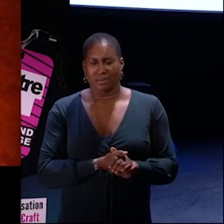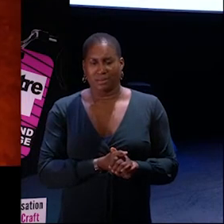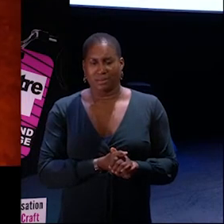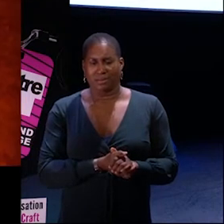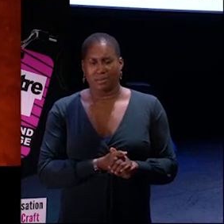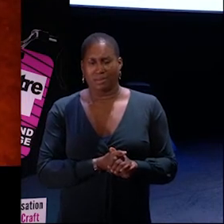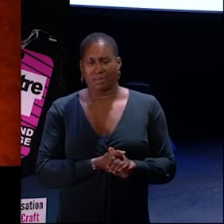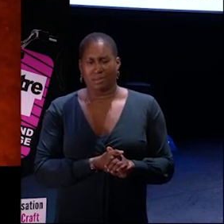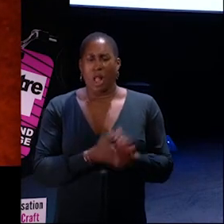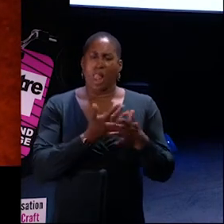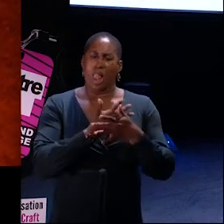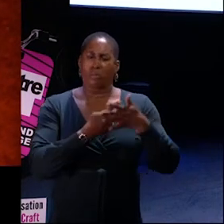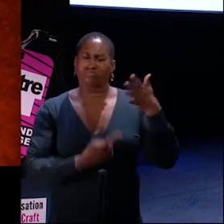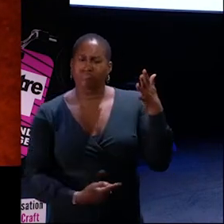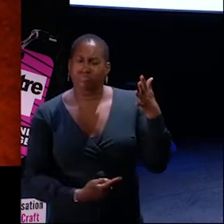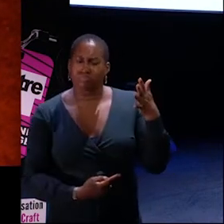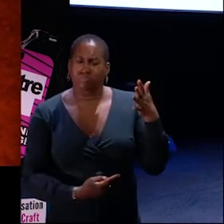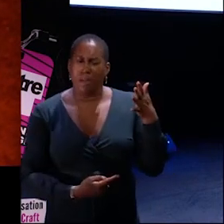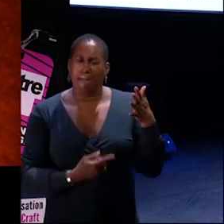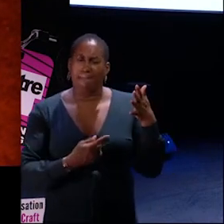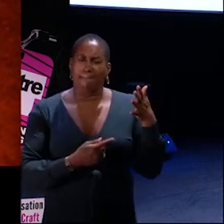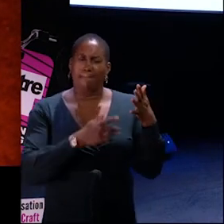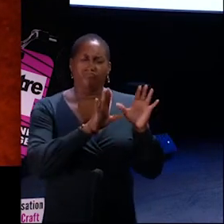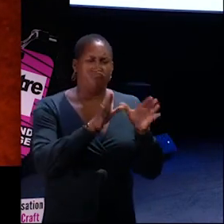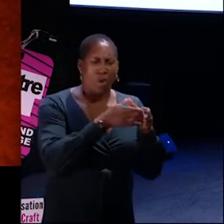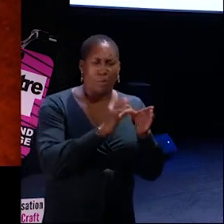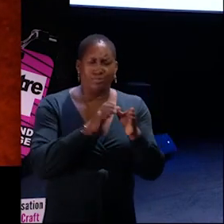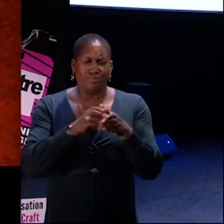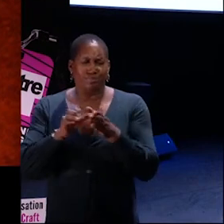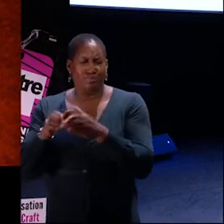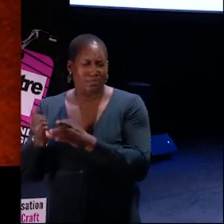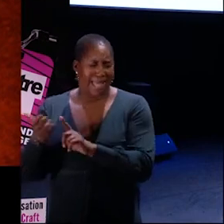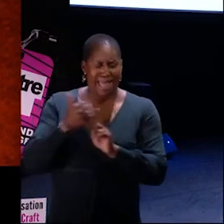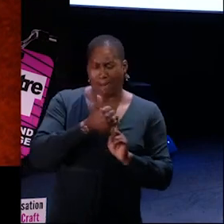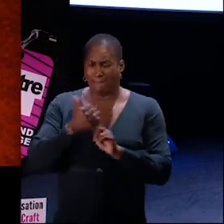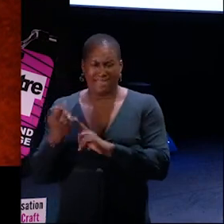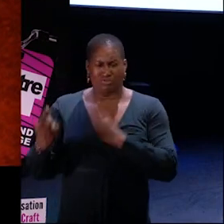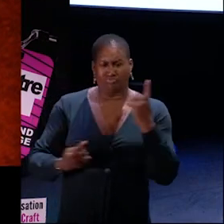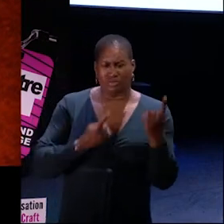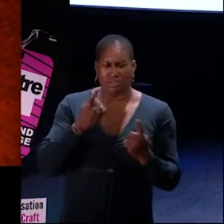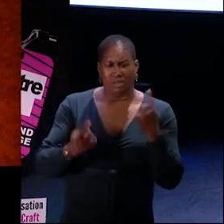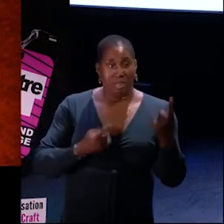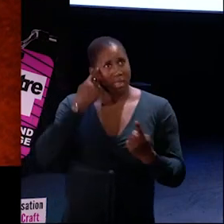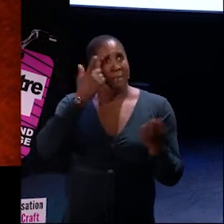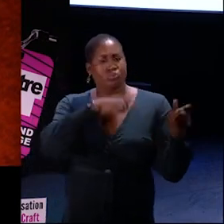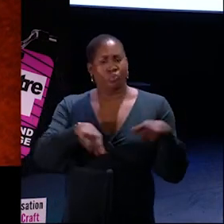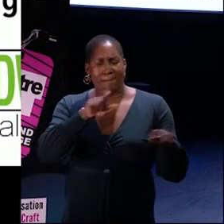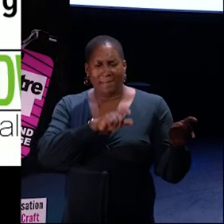just to point out there are an awful lot of people and groups sort of coming together to try and help each other and to think about sustainability in